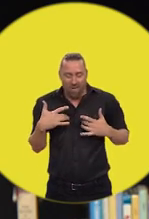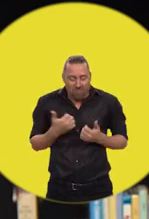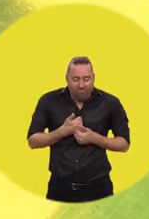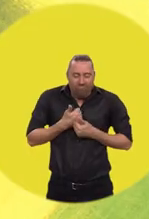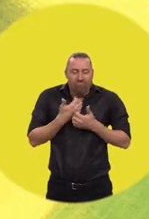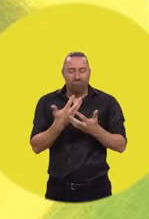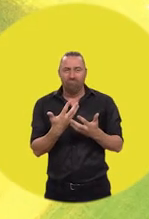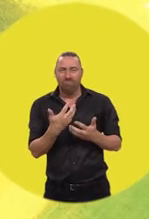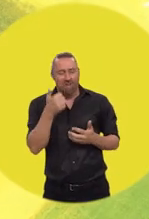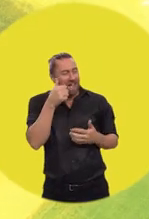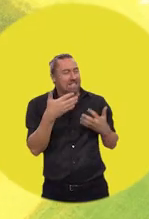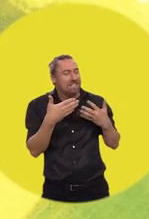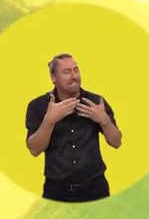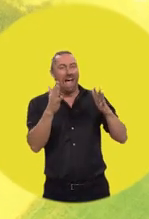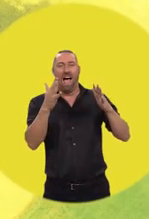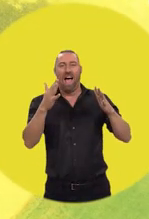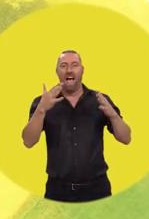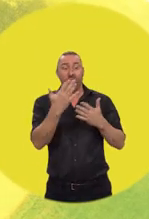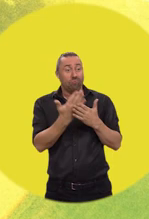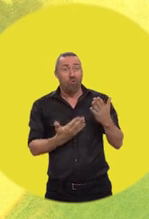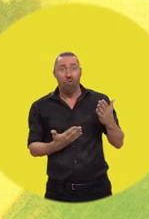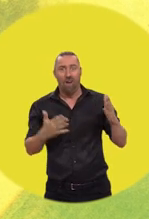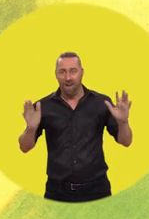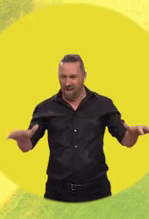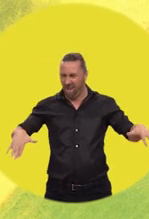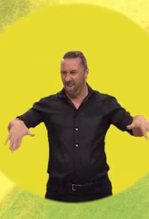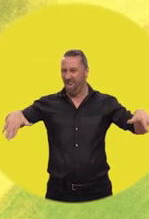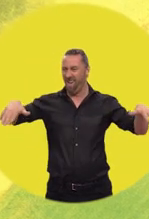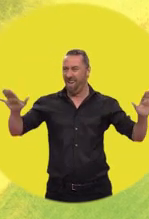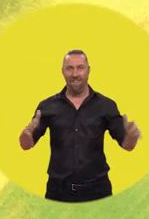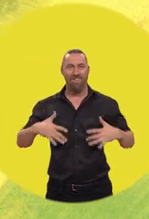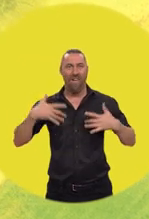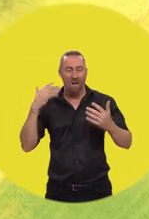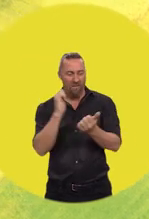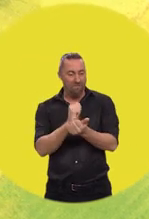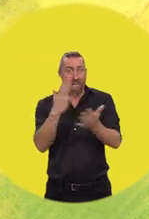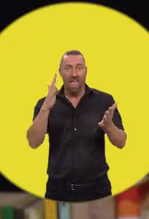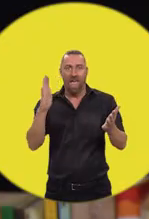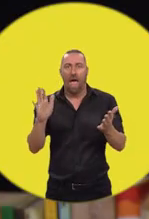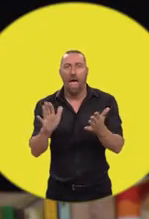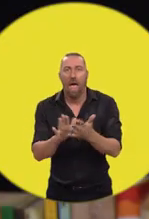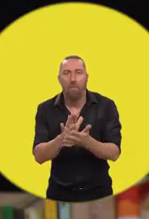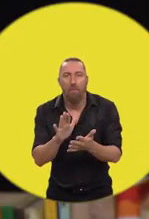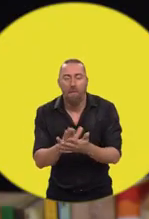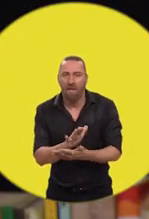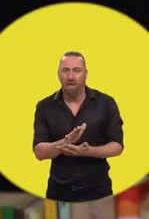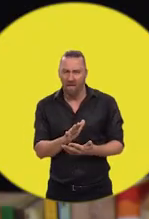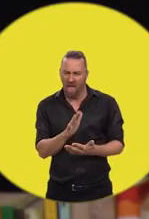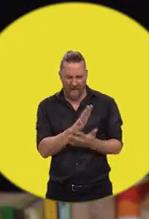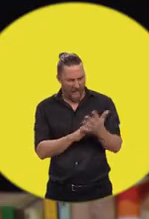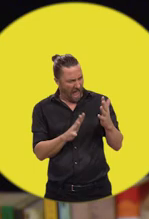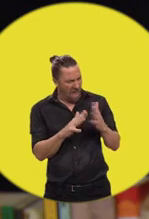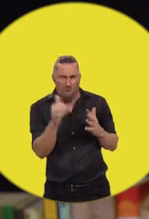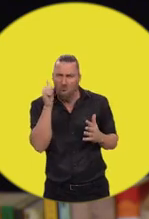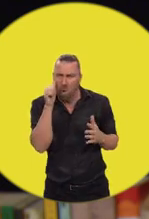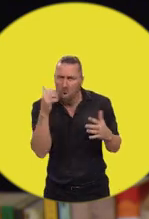story, felt free and happy. We can describe characters by the way that they look.